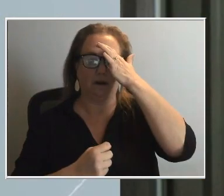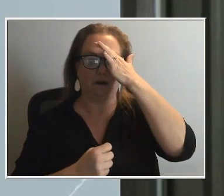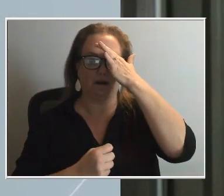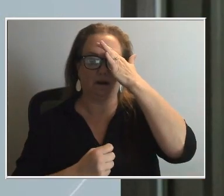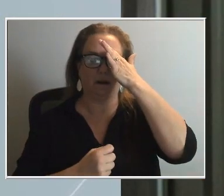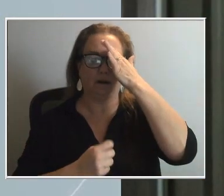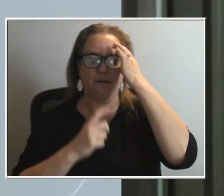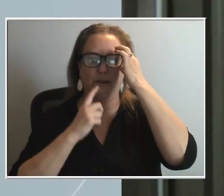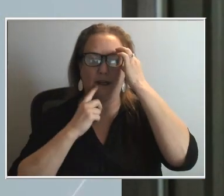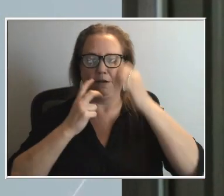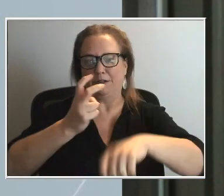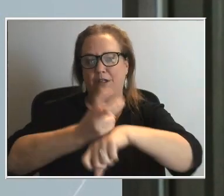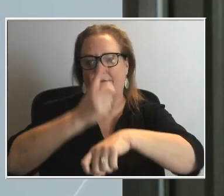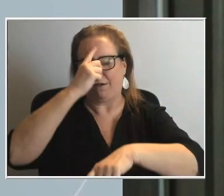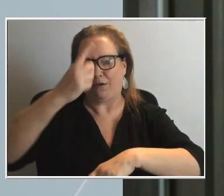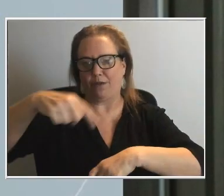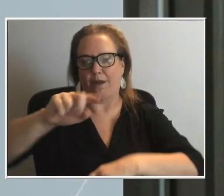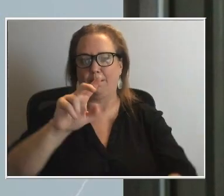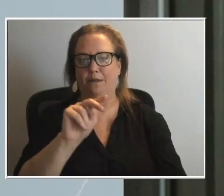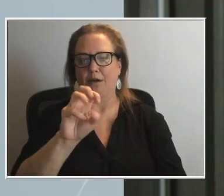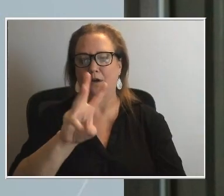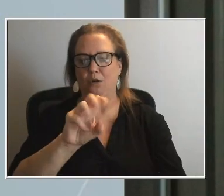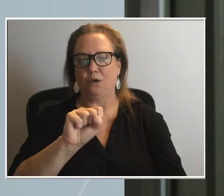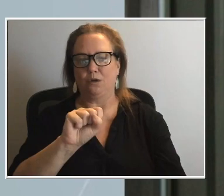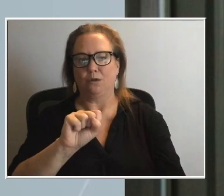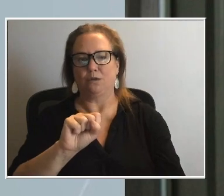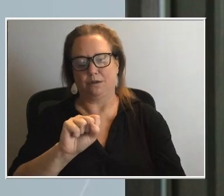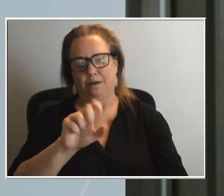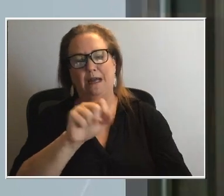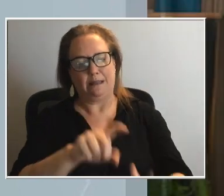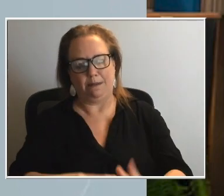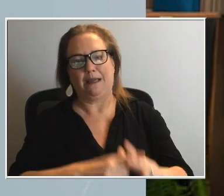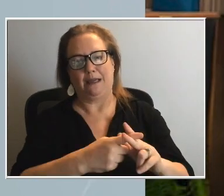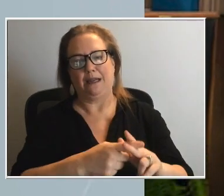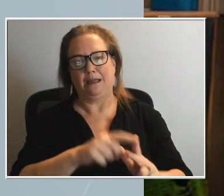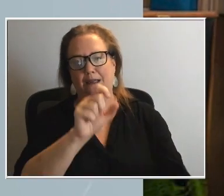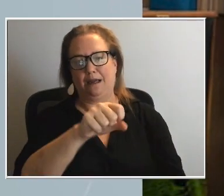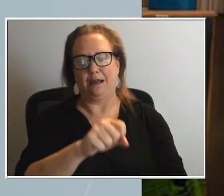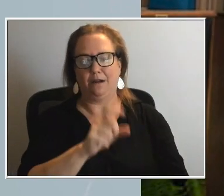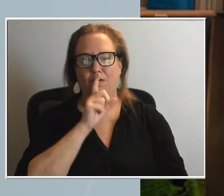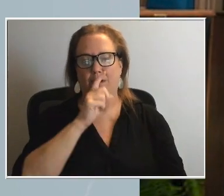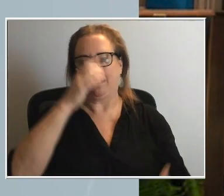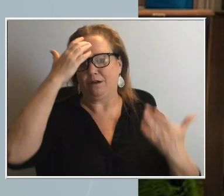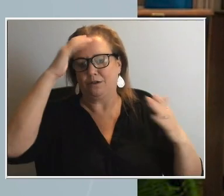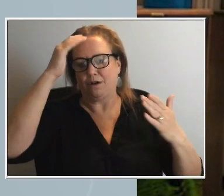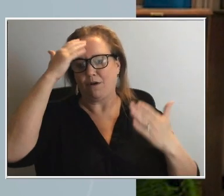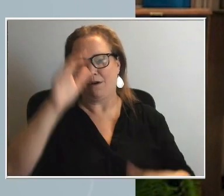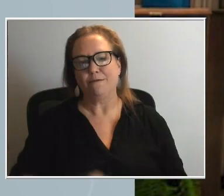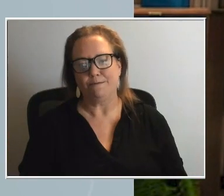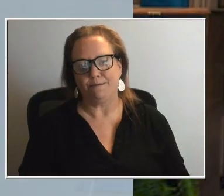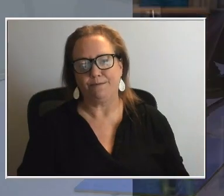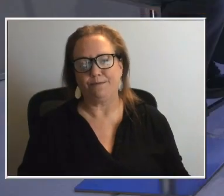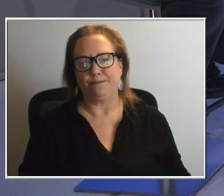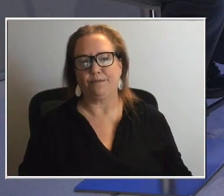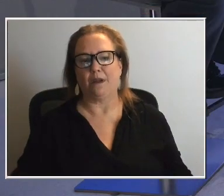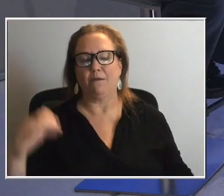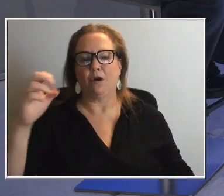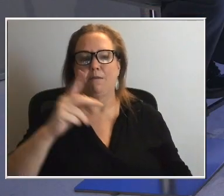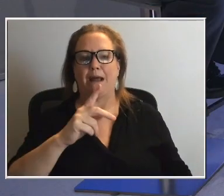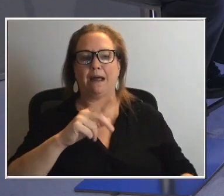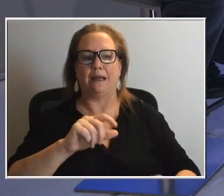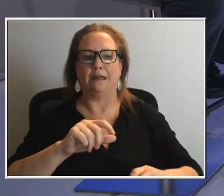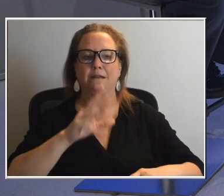take the news really than you in the beginning, right? At the beginning, I mean, yeah, because you just don't know. You don't. I want to go back and highlight something that you had